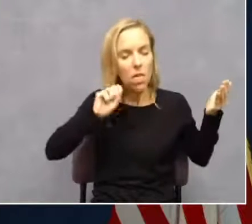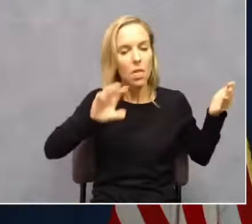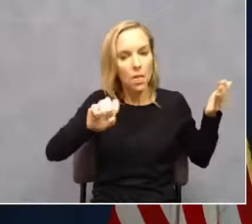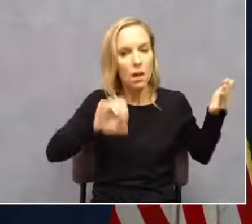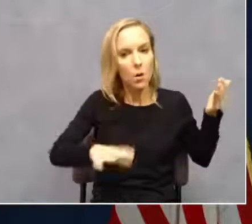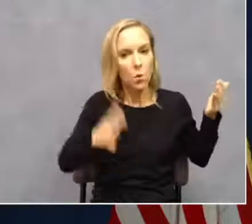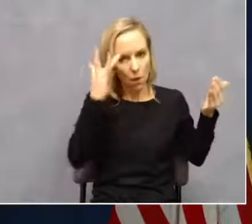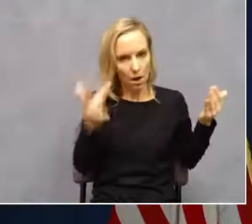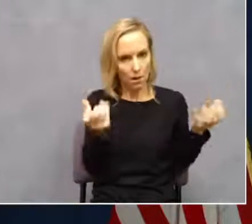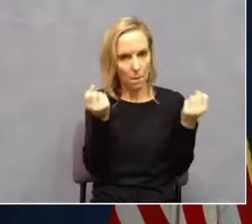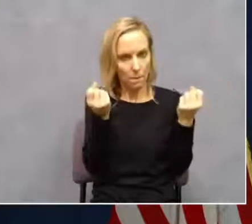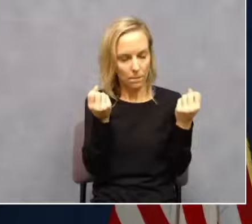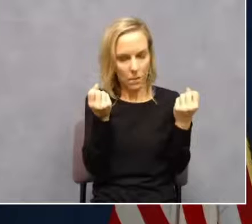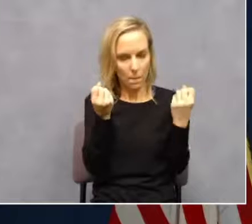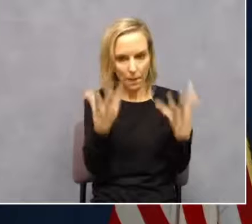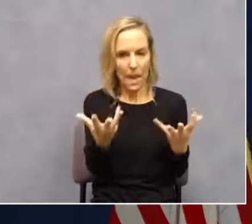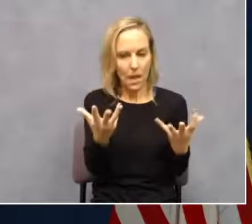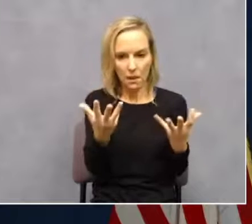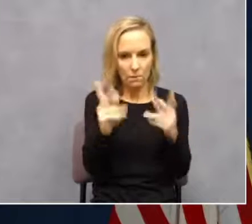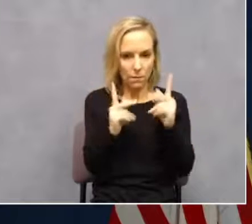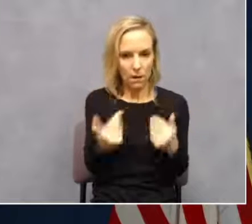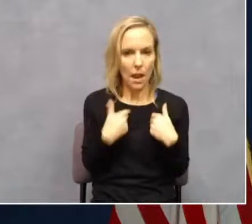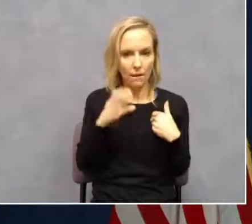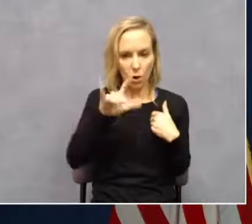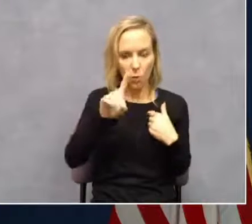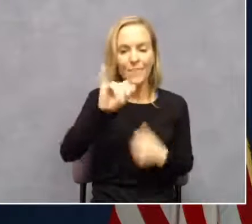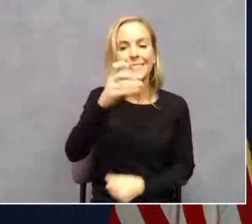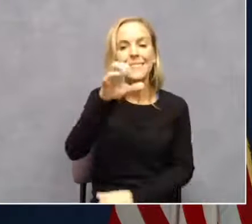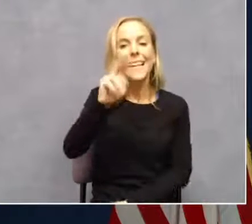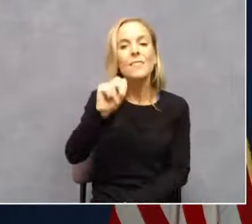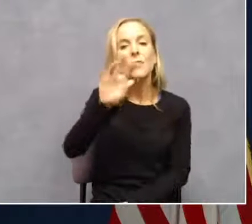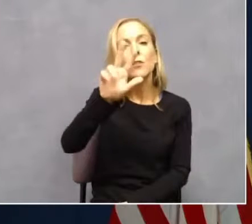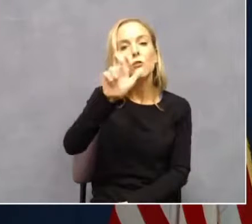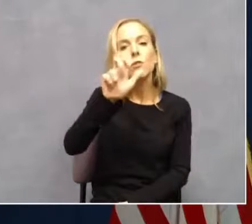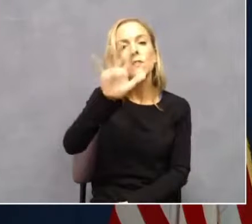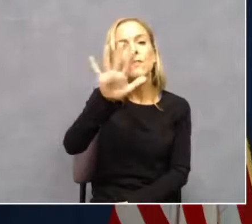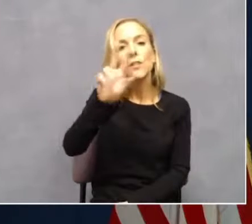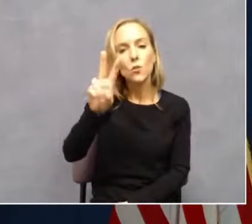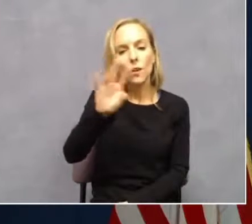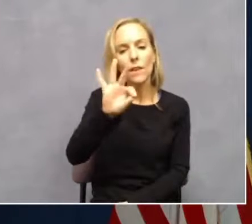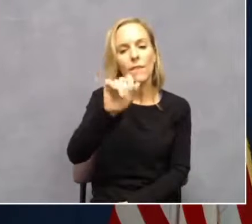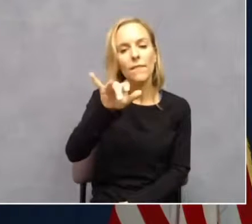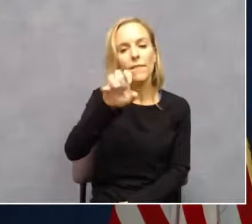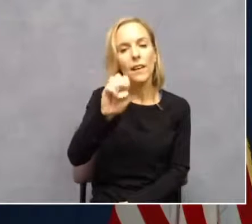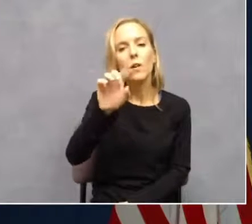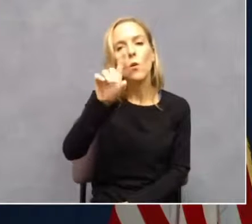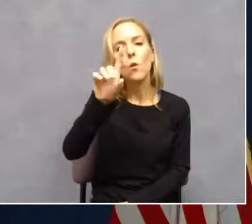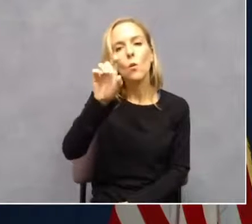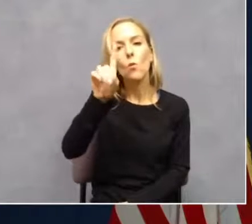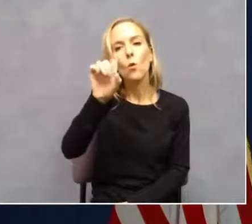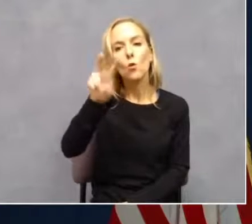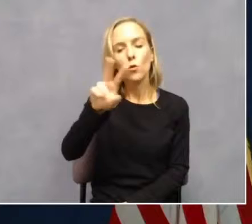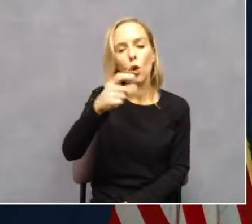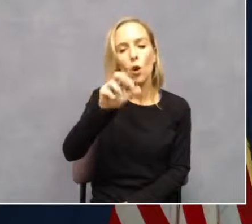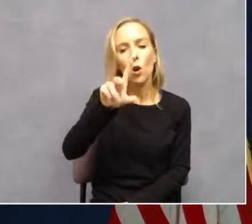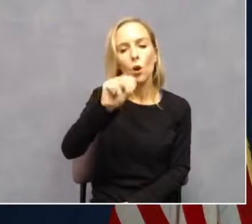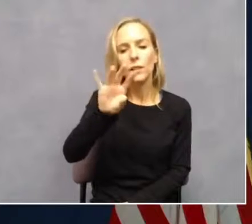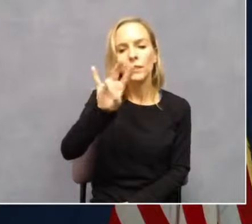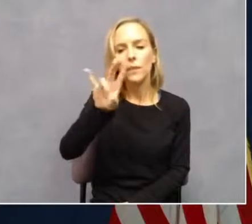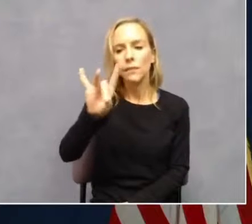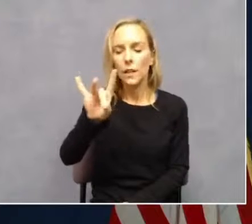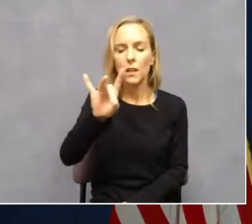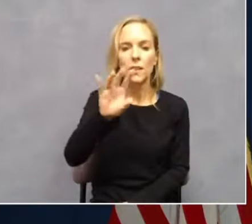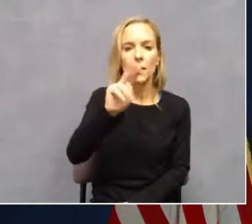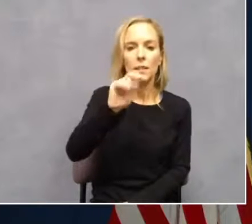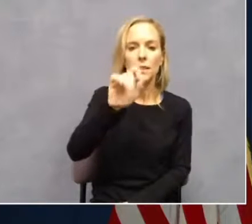much COVID in that many counties. Jefferson, 352. Fayette, 102. Hardin, 78. Nelson,